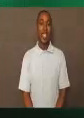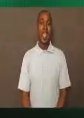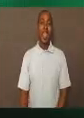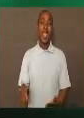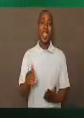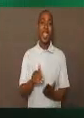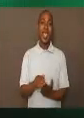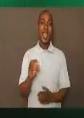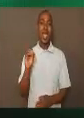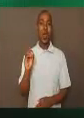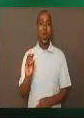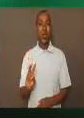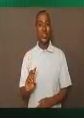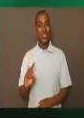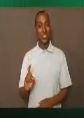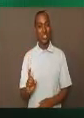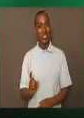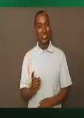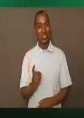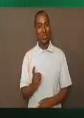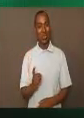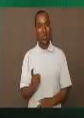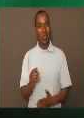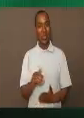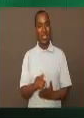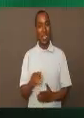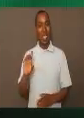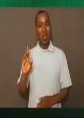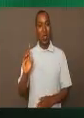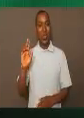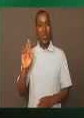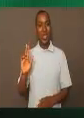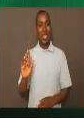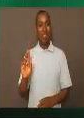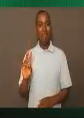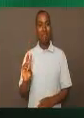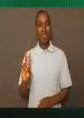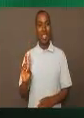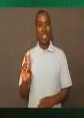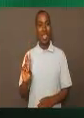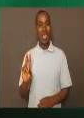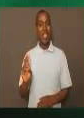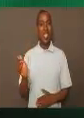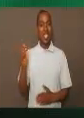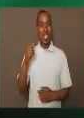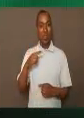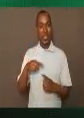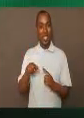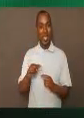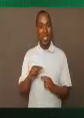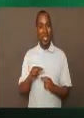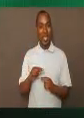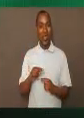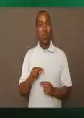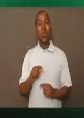Deoxygenated blood is carried away in the coronary veins and is fed back into the